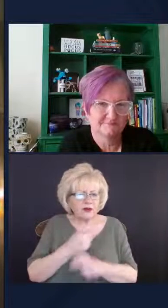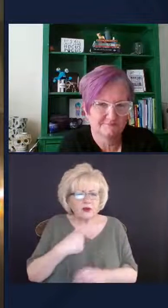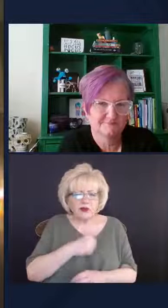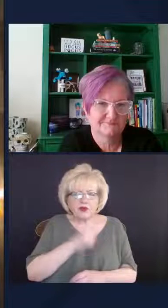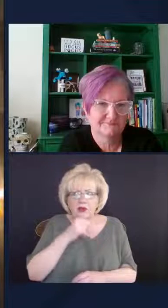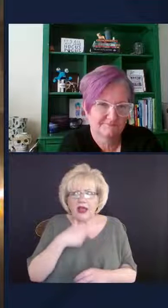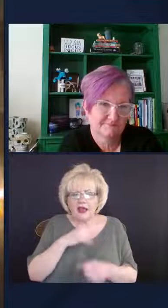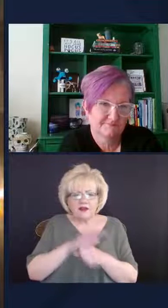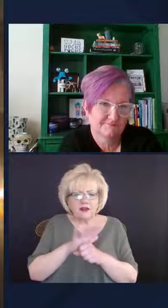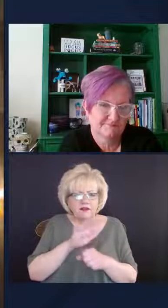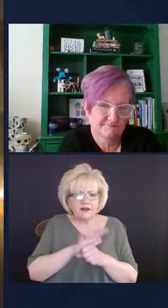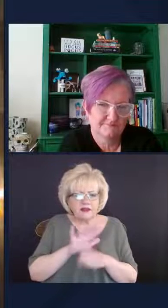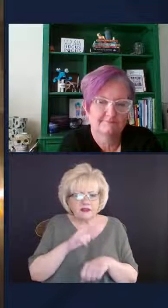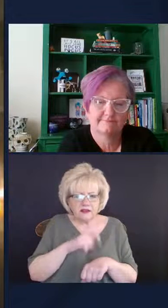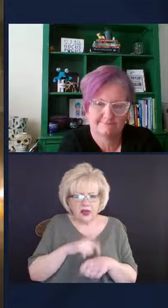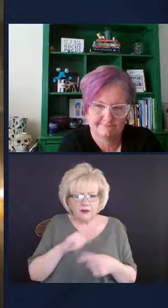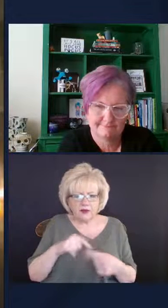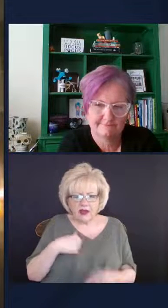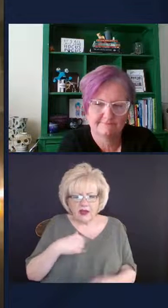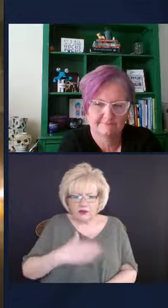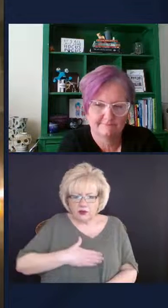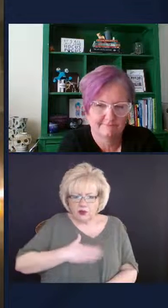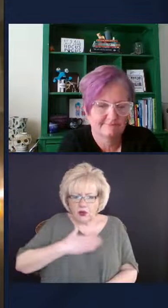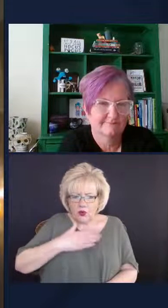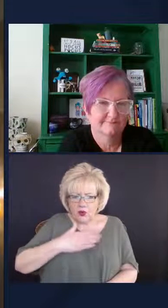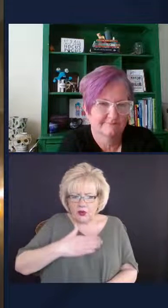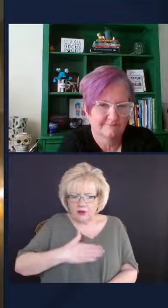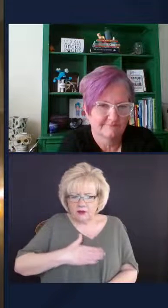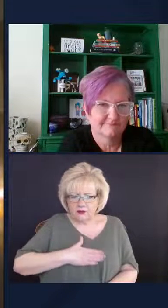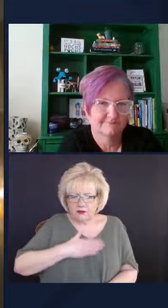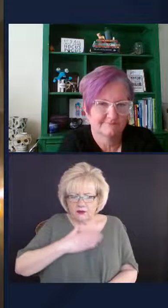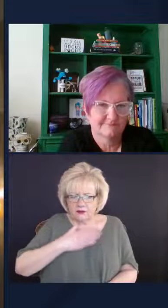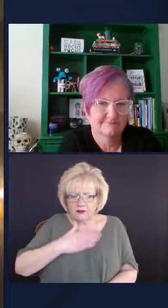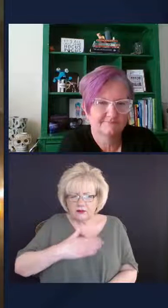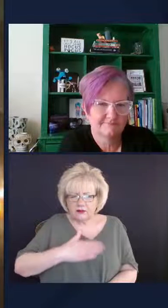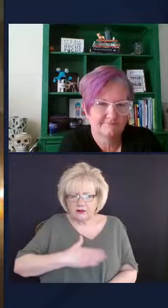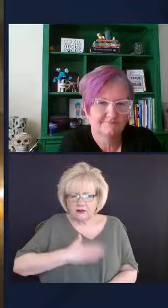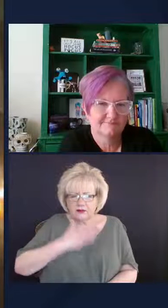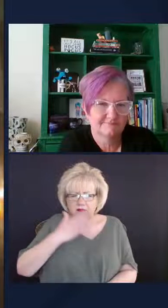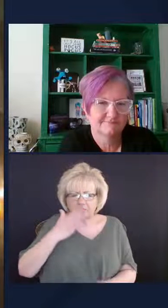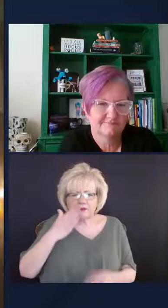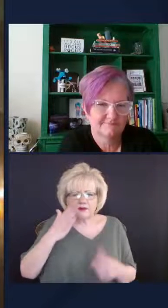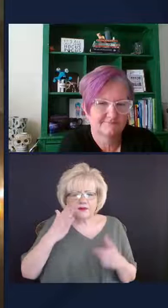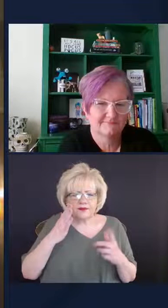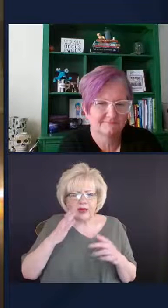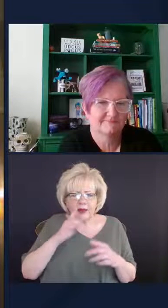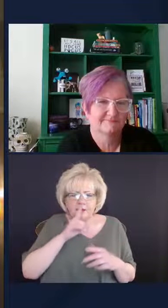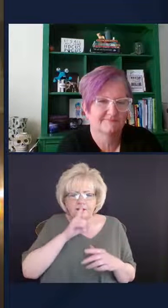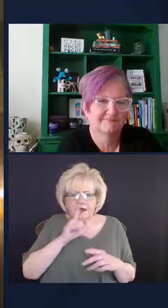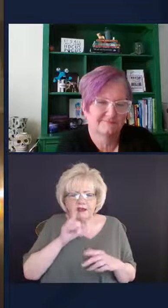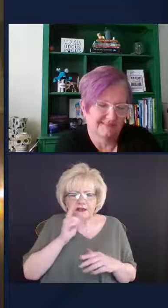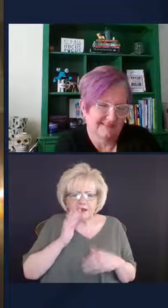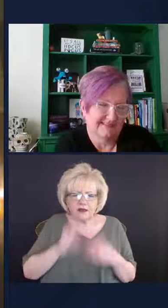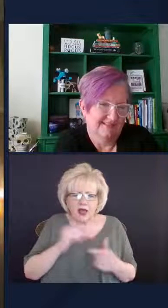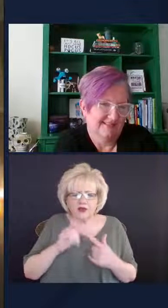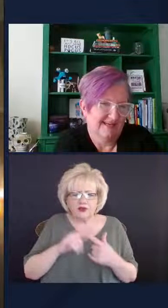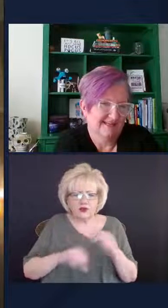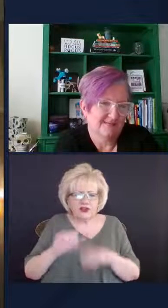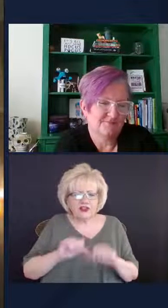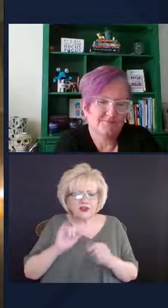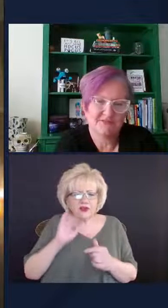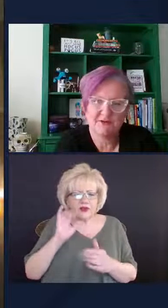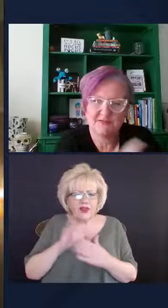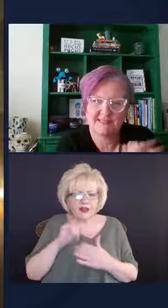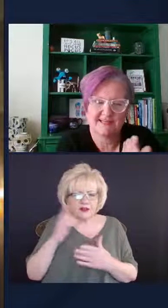just have joy, build joy, and be kind to one another. So that's what's next for me.